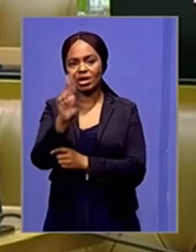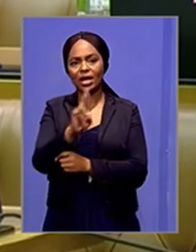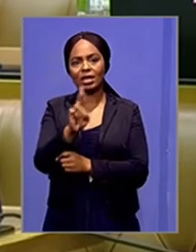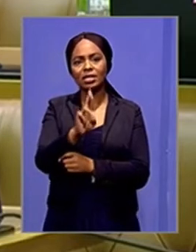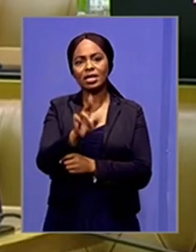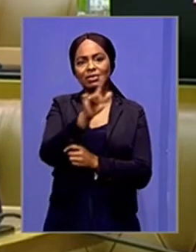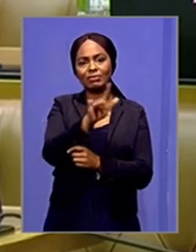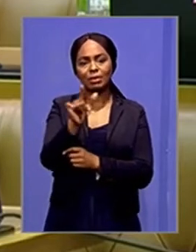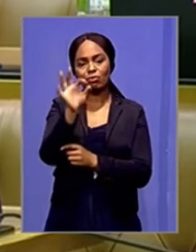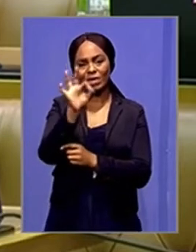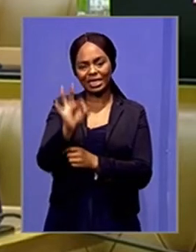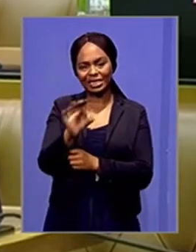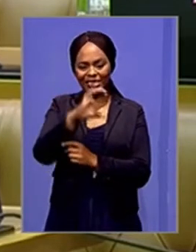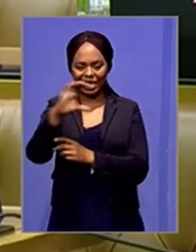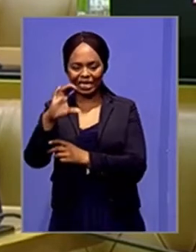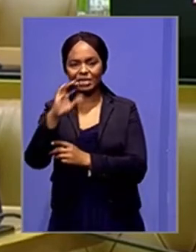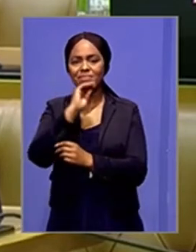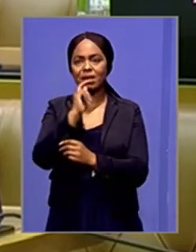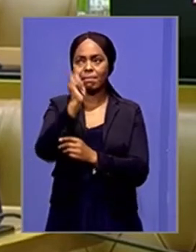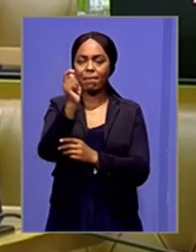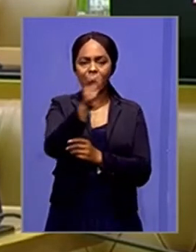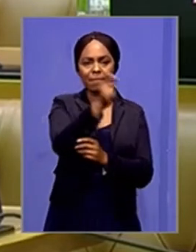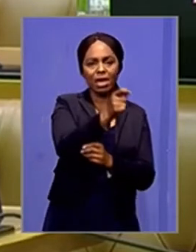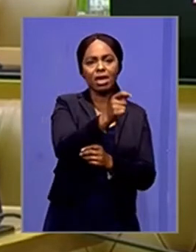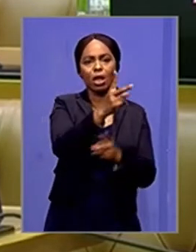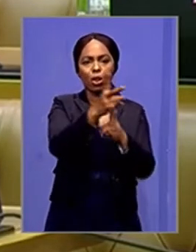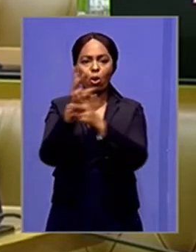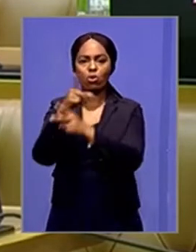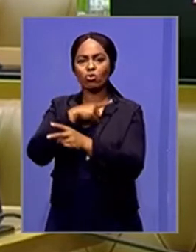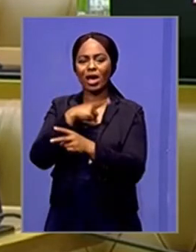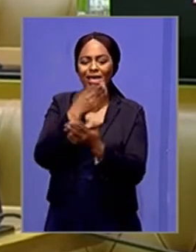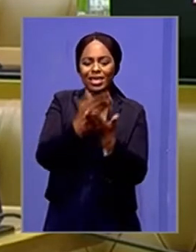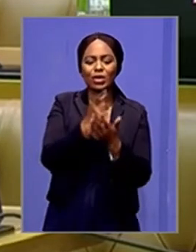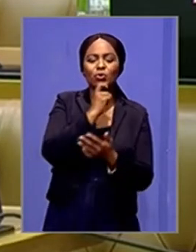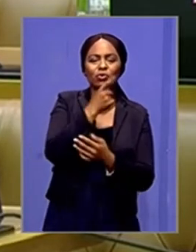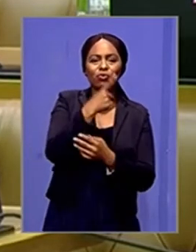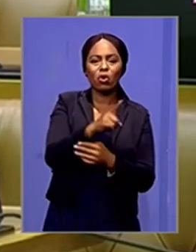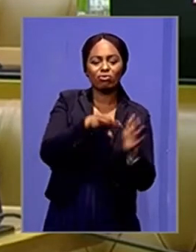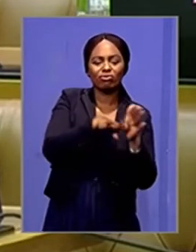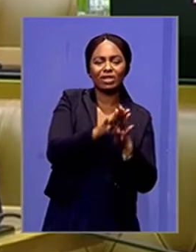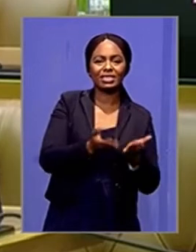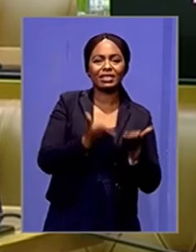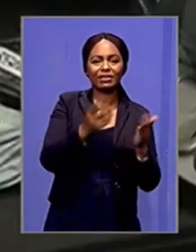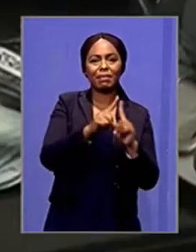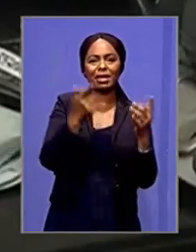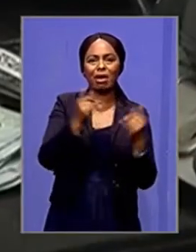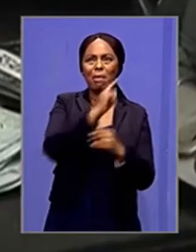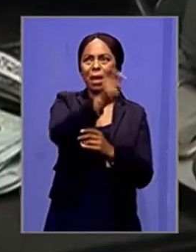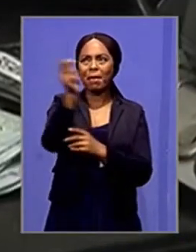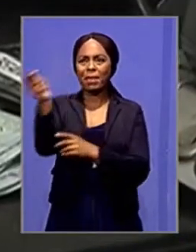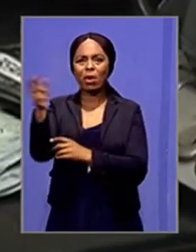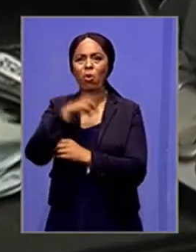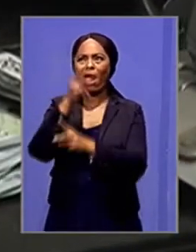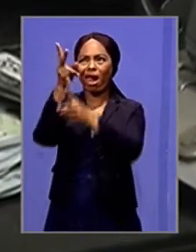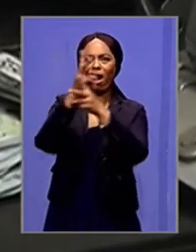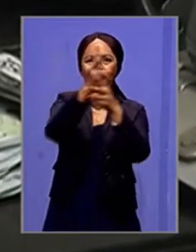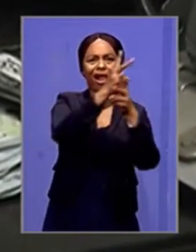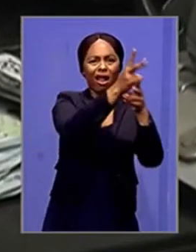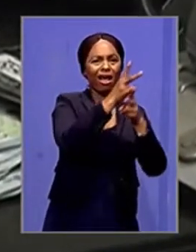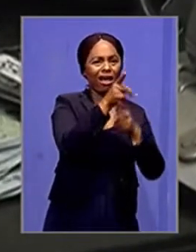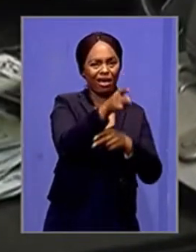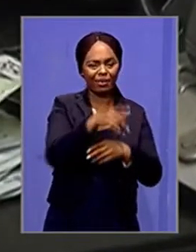20 di ya go lefeleng dikoloto mo nkabe go di šomišetšwa go kaonafatša kabelo ya ditirelo. Fela ditsebi di re